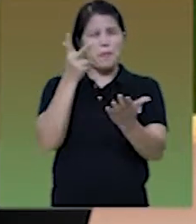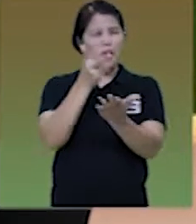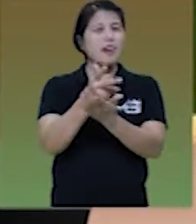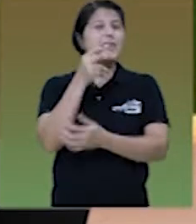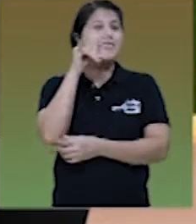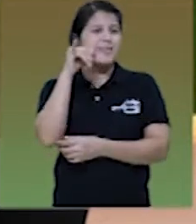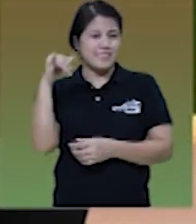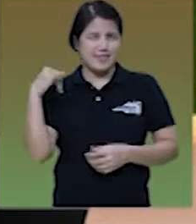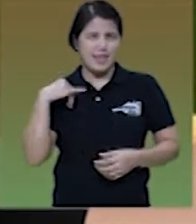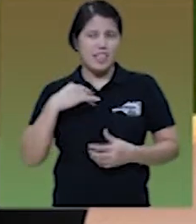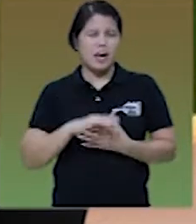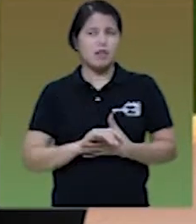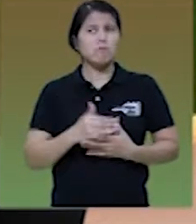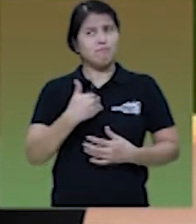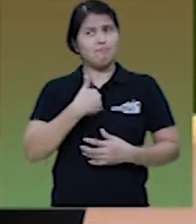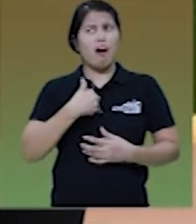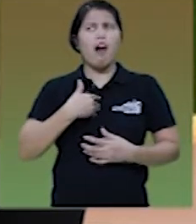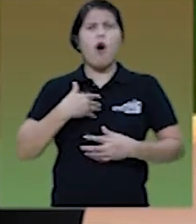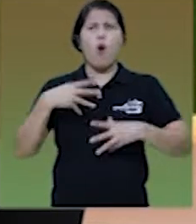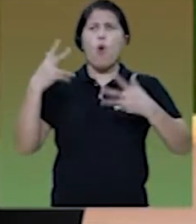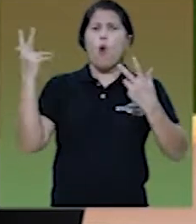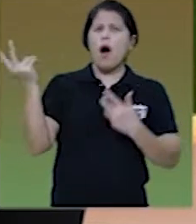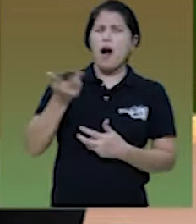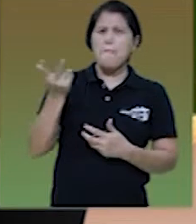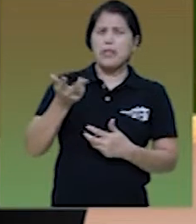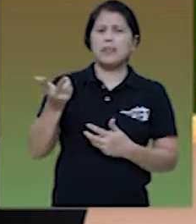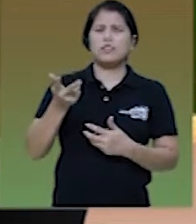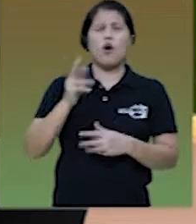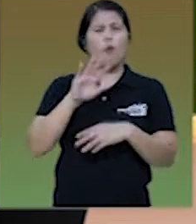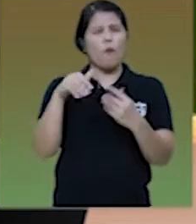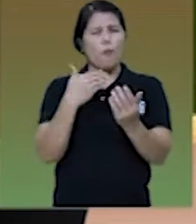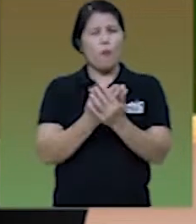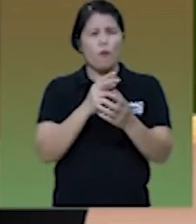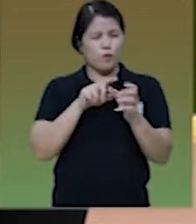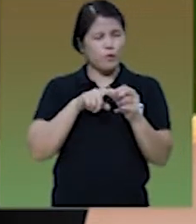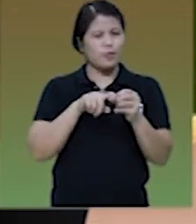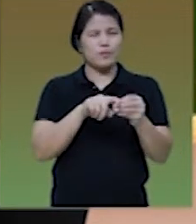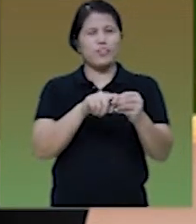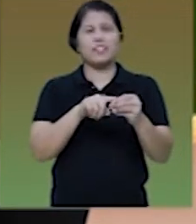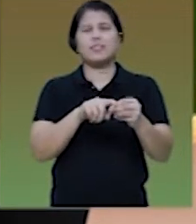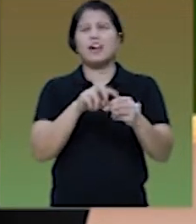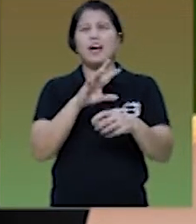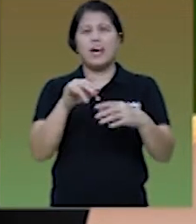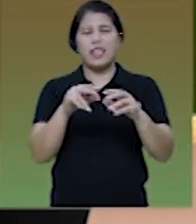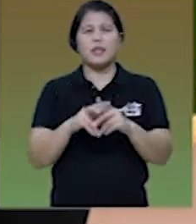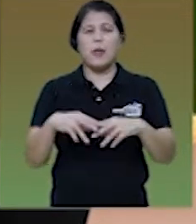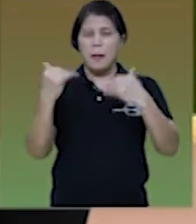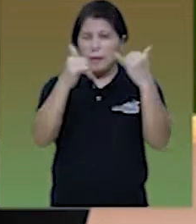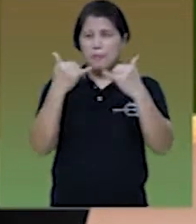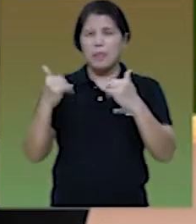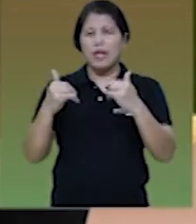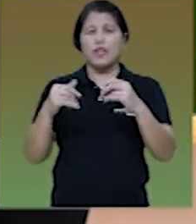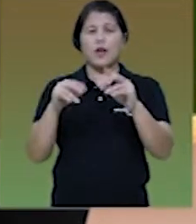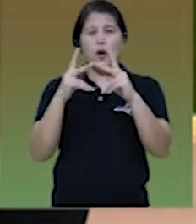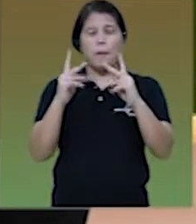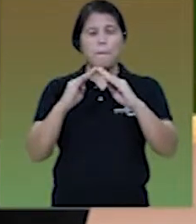park yesterday. I was amazed with all the rides and playing booths there.